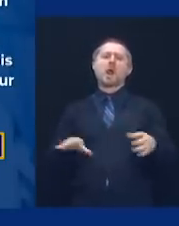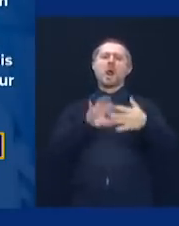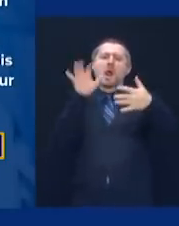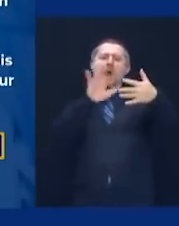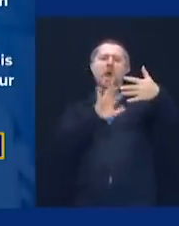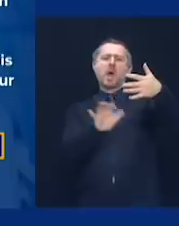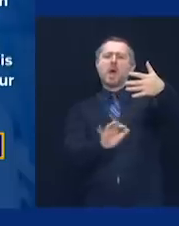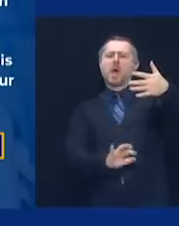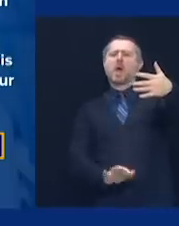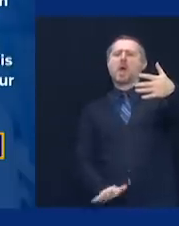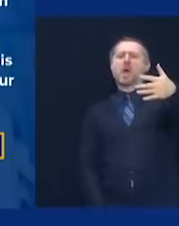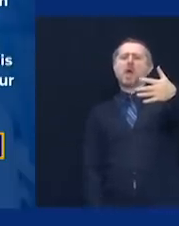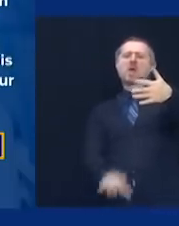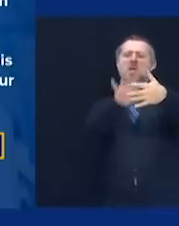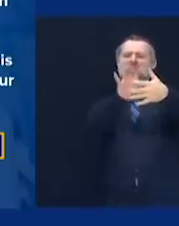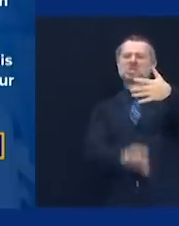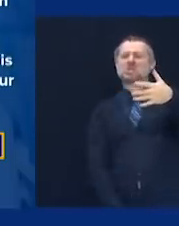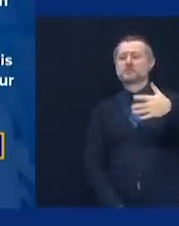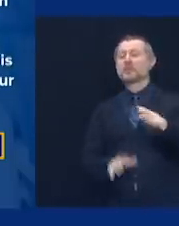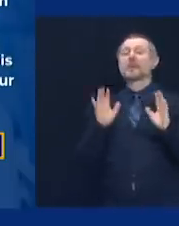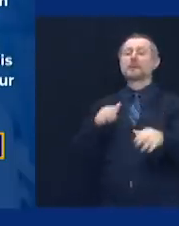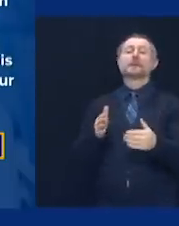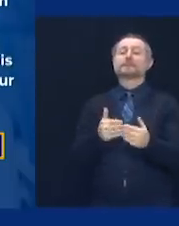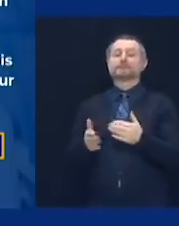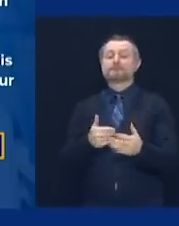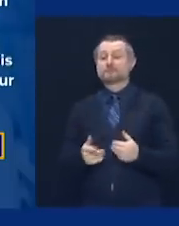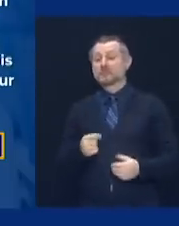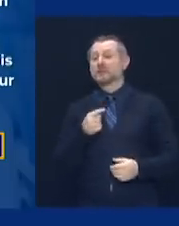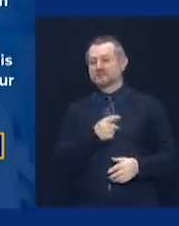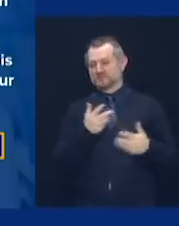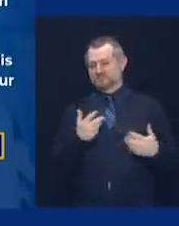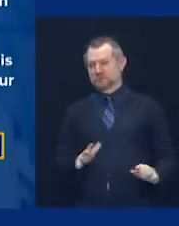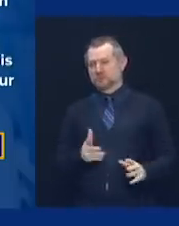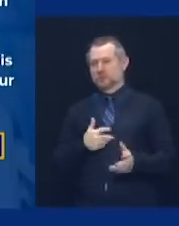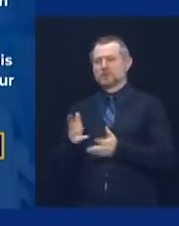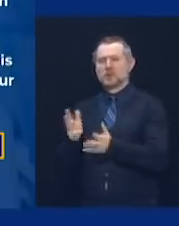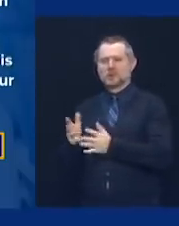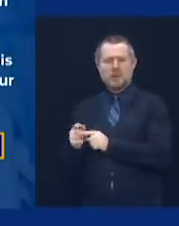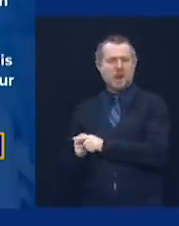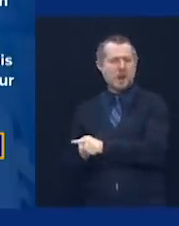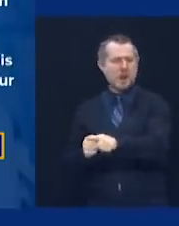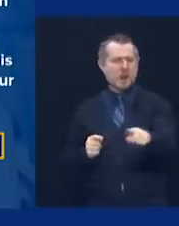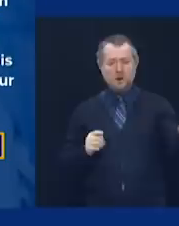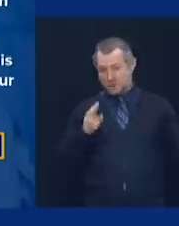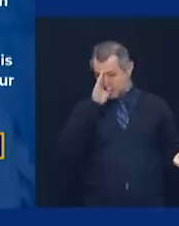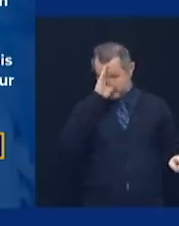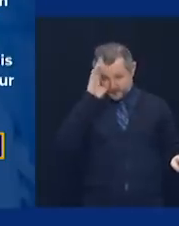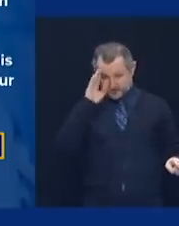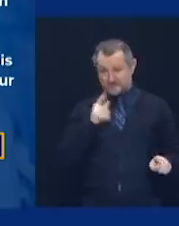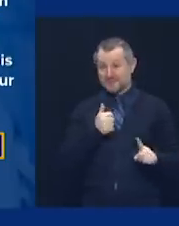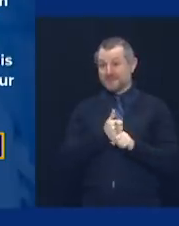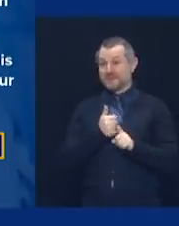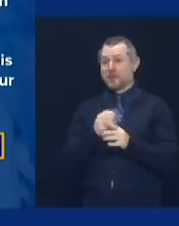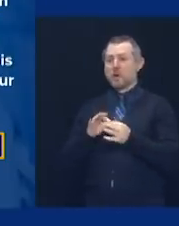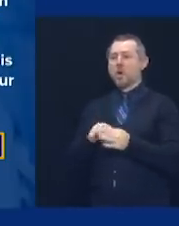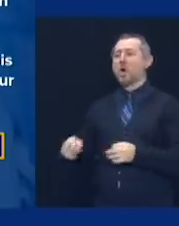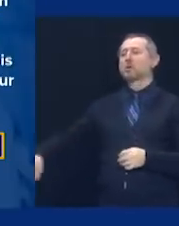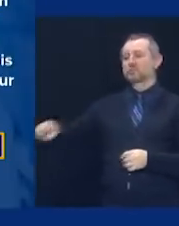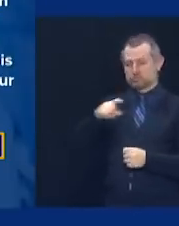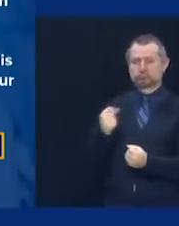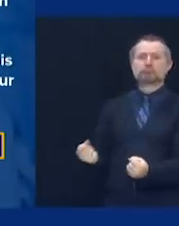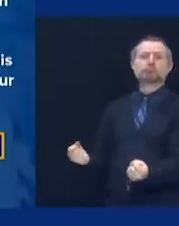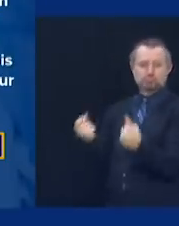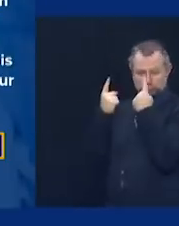he said he's spoken to all the hospitals. They understand the consequences. They're comfortable